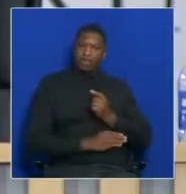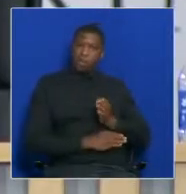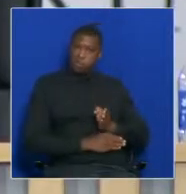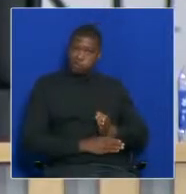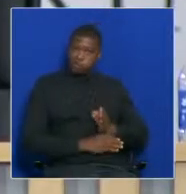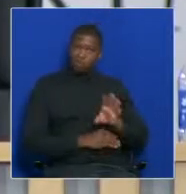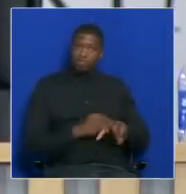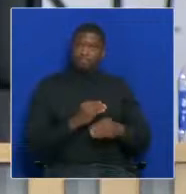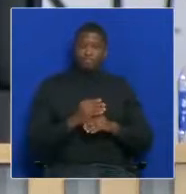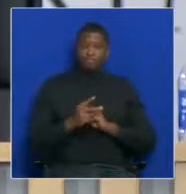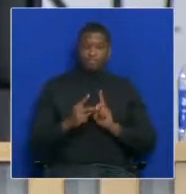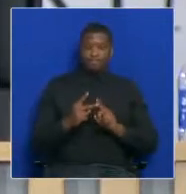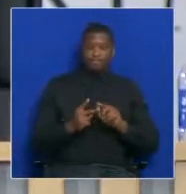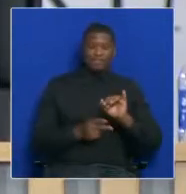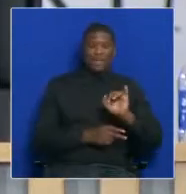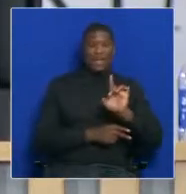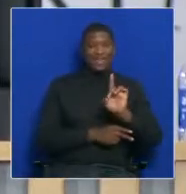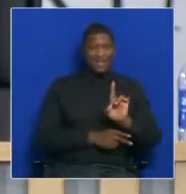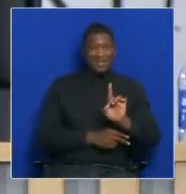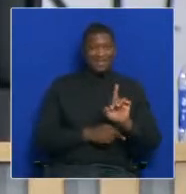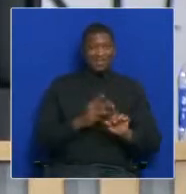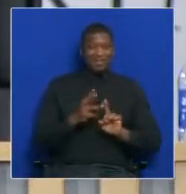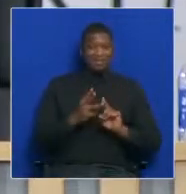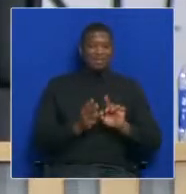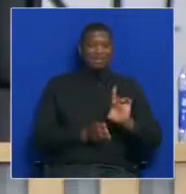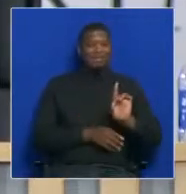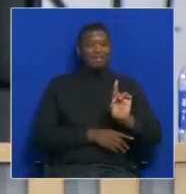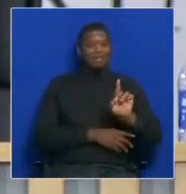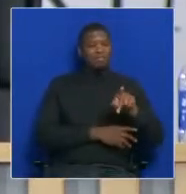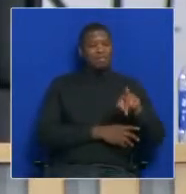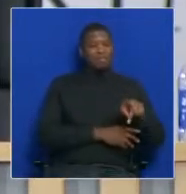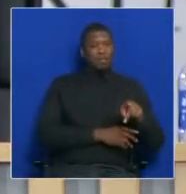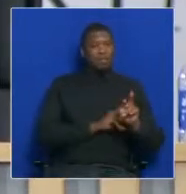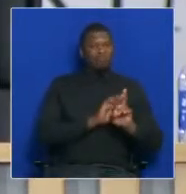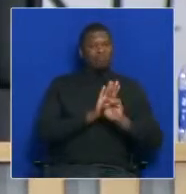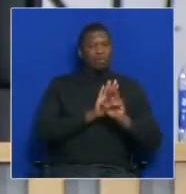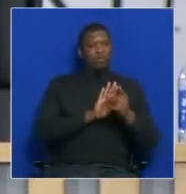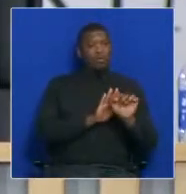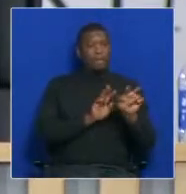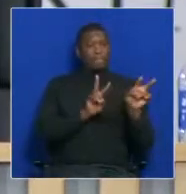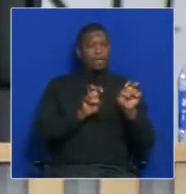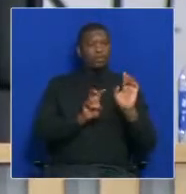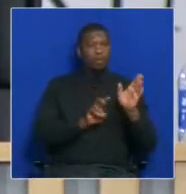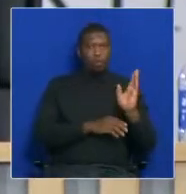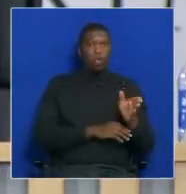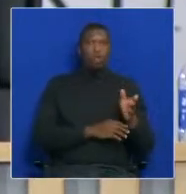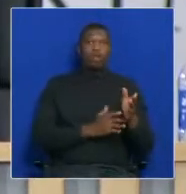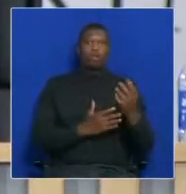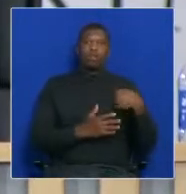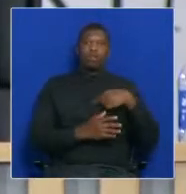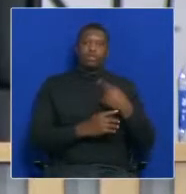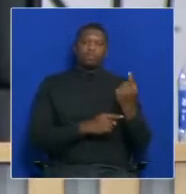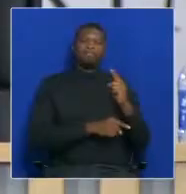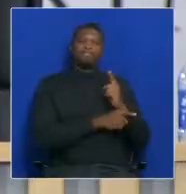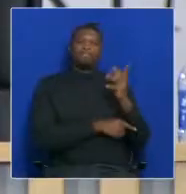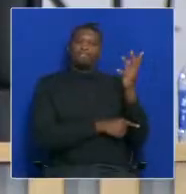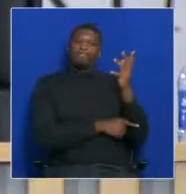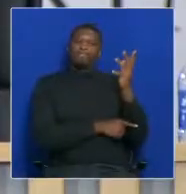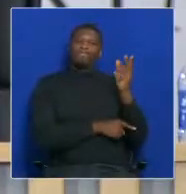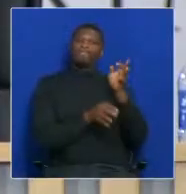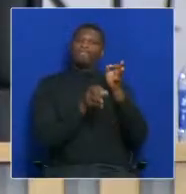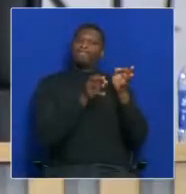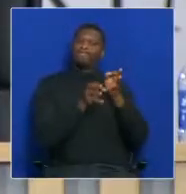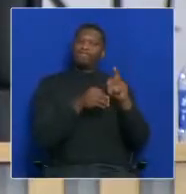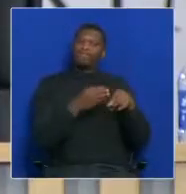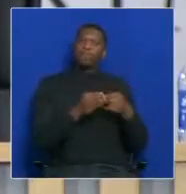the DDPP responsible for that matter will get presentation from the lead prosecutors about